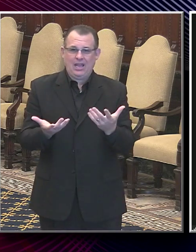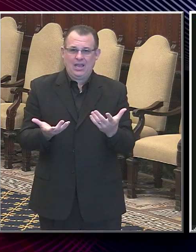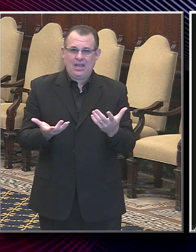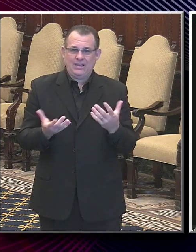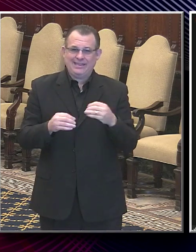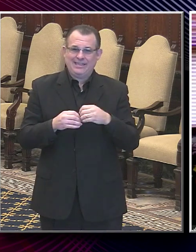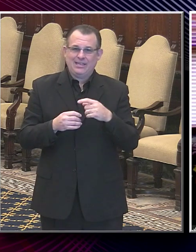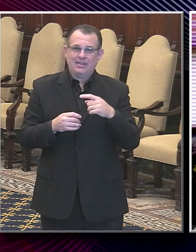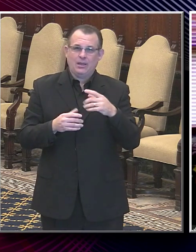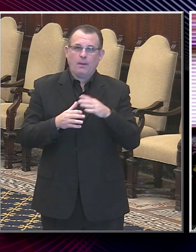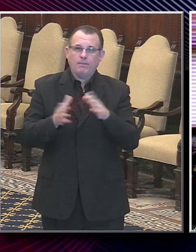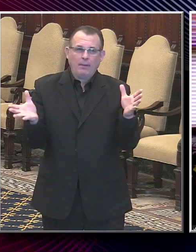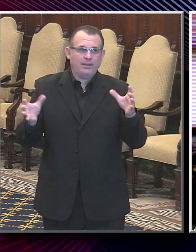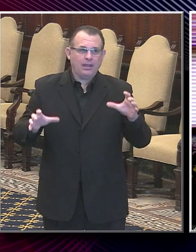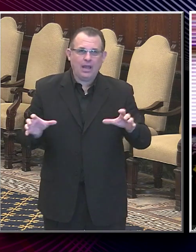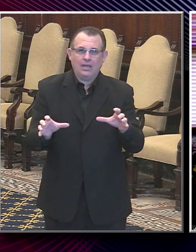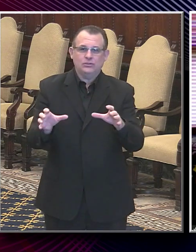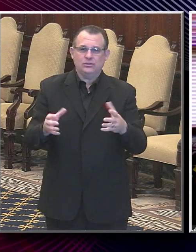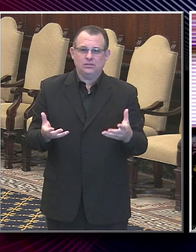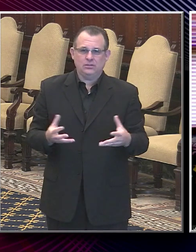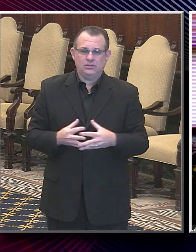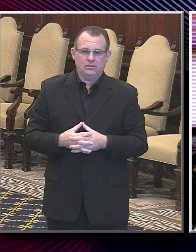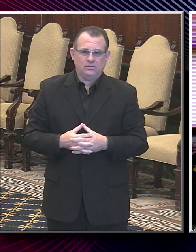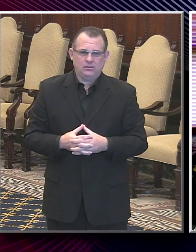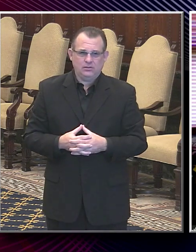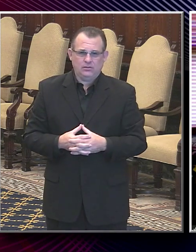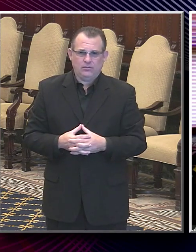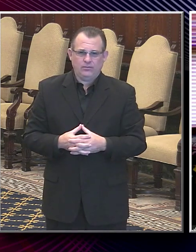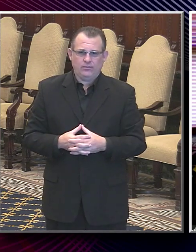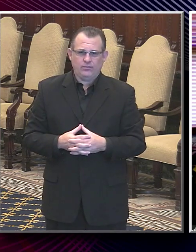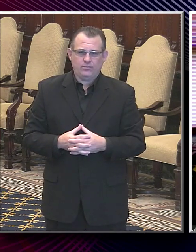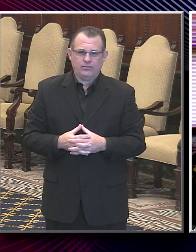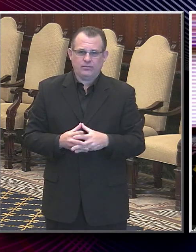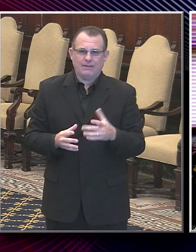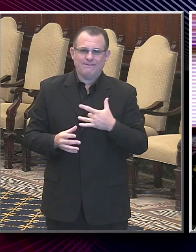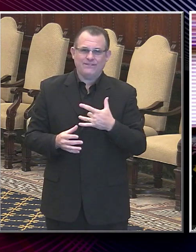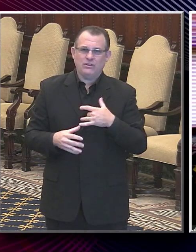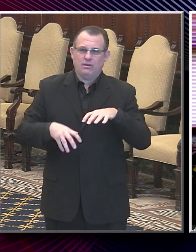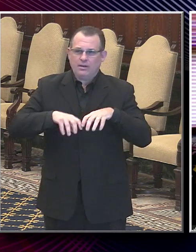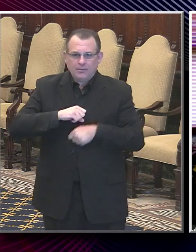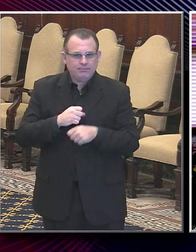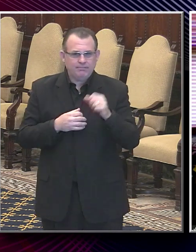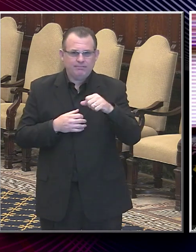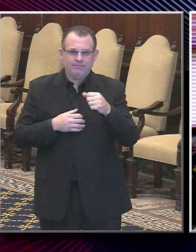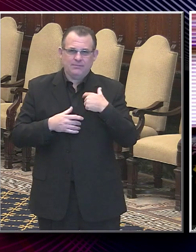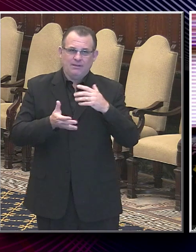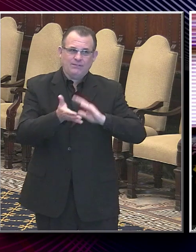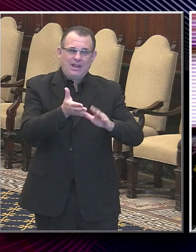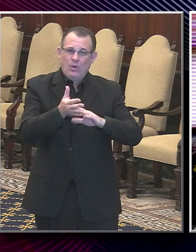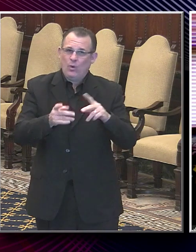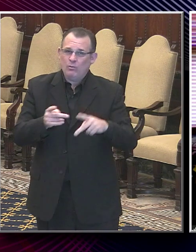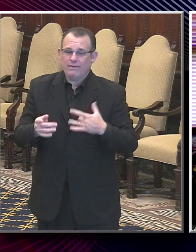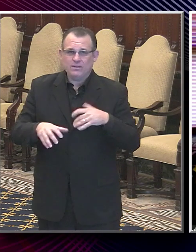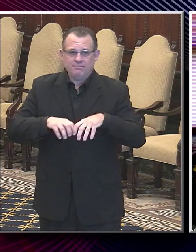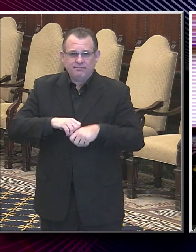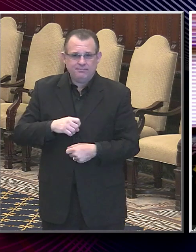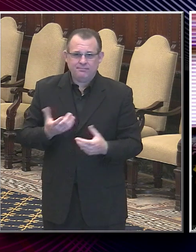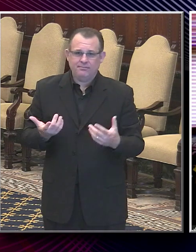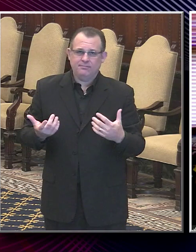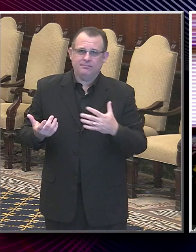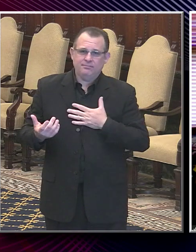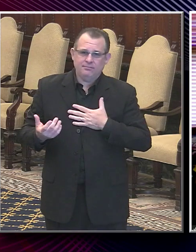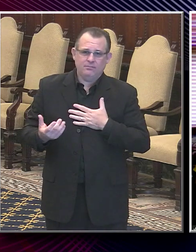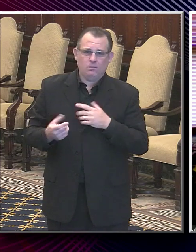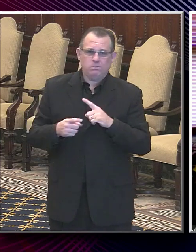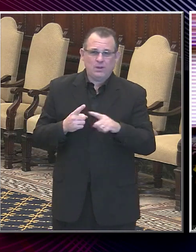this? I mean, one of the saddest things we've had to do is lay people off. But based on the reality